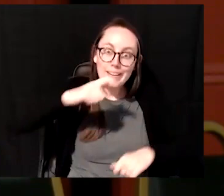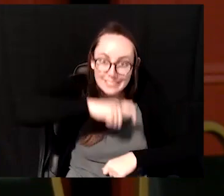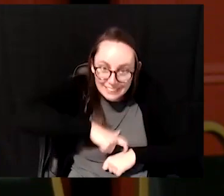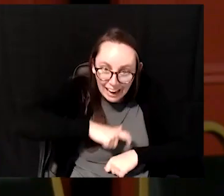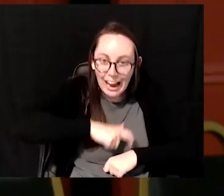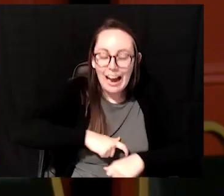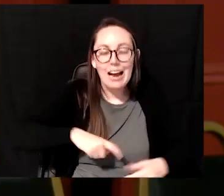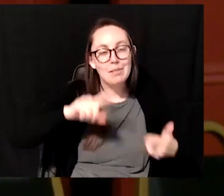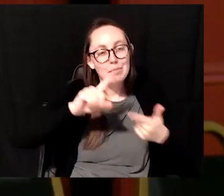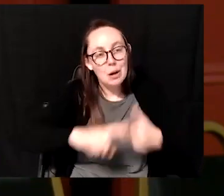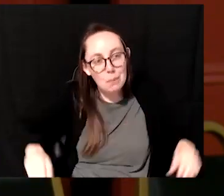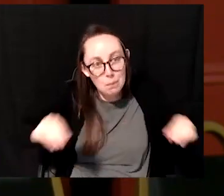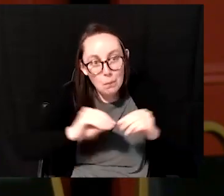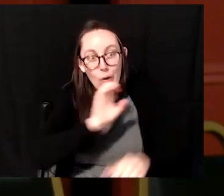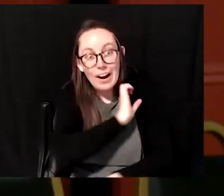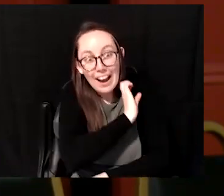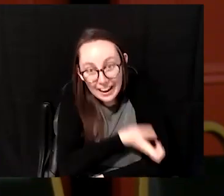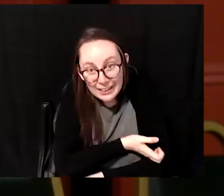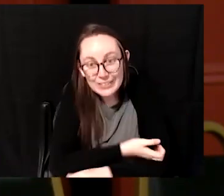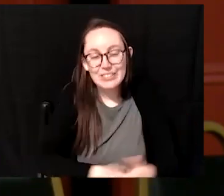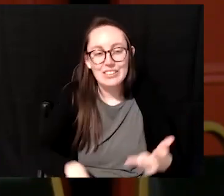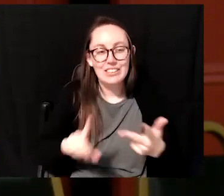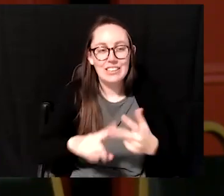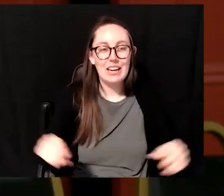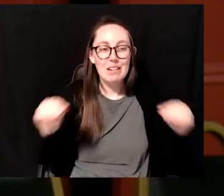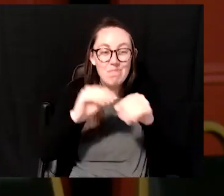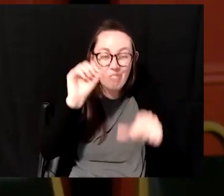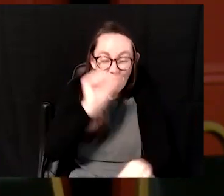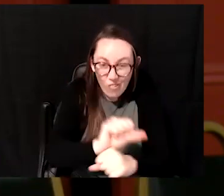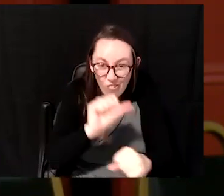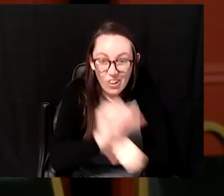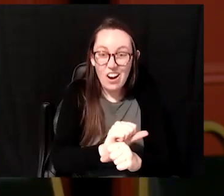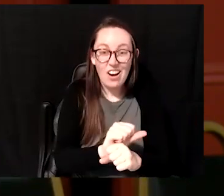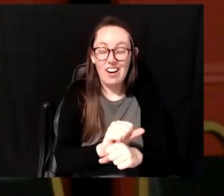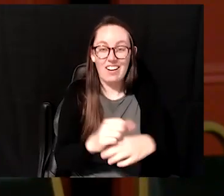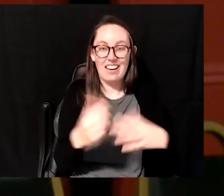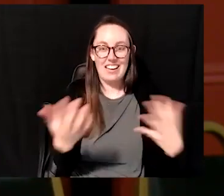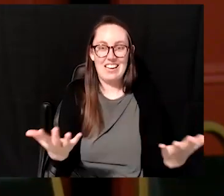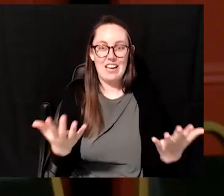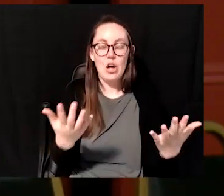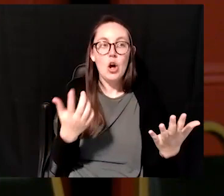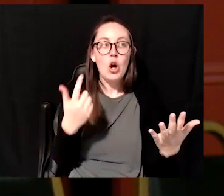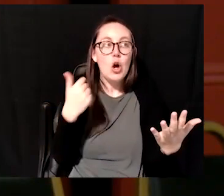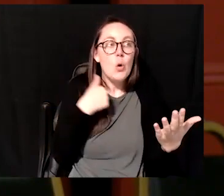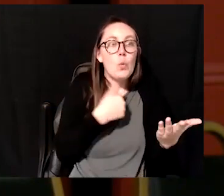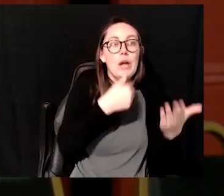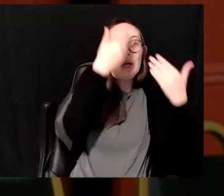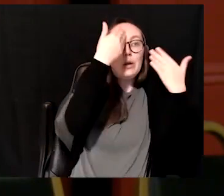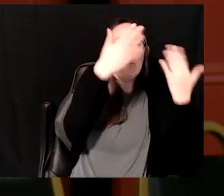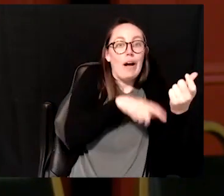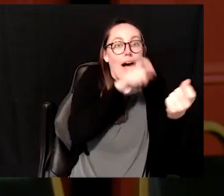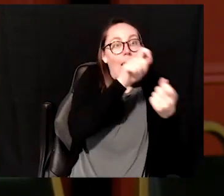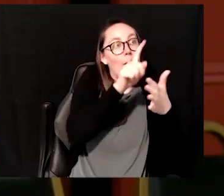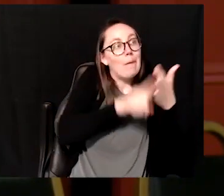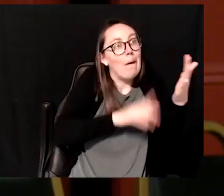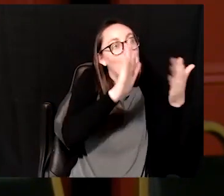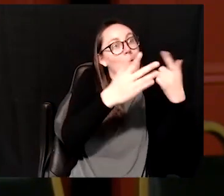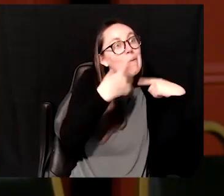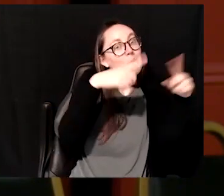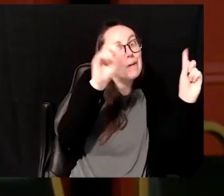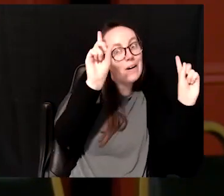to actually learn because we don't actually know exactly what to do or exactly what's going to work and